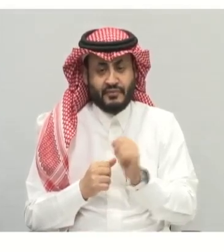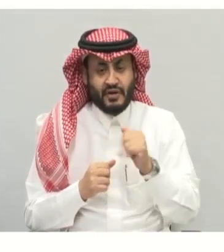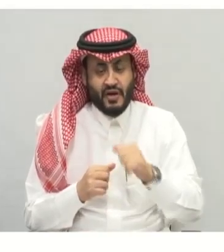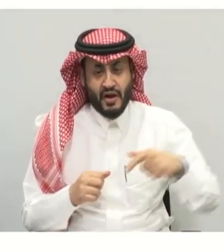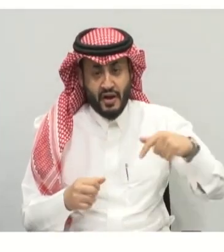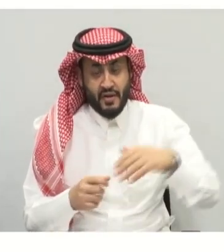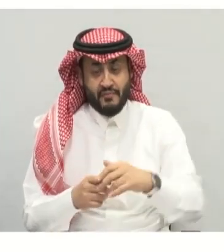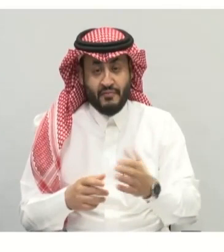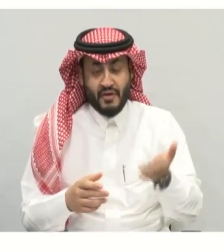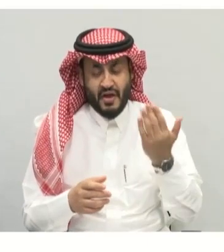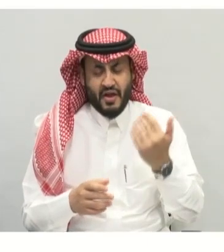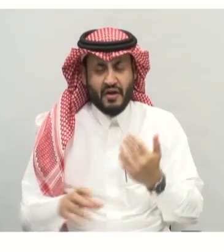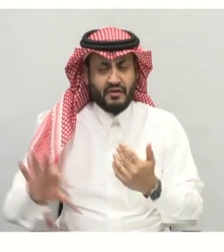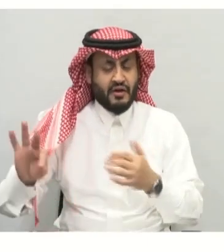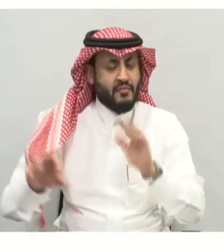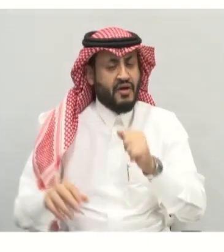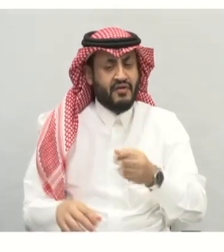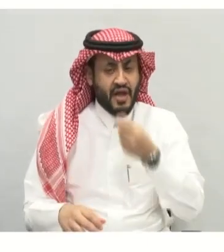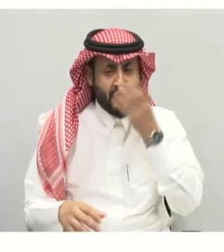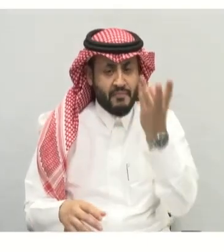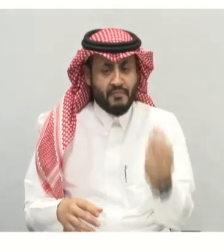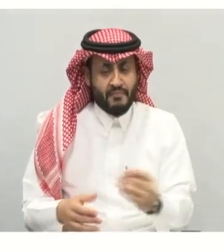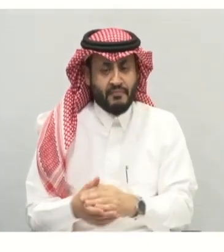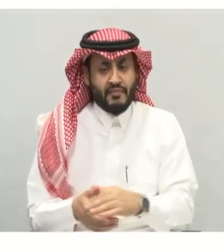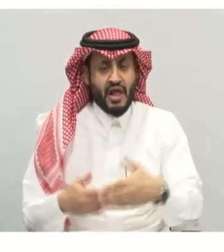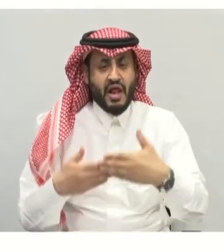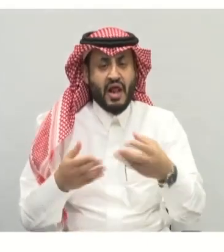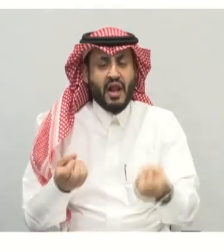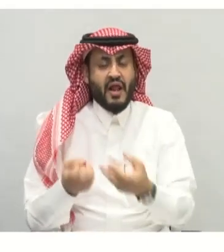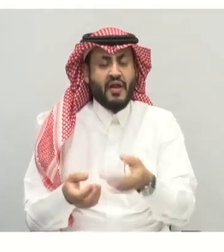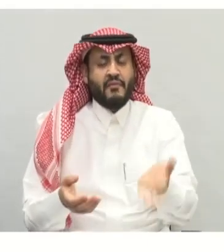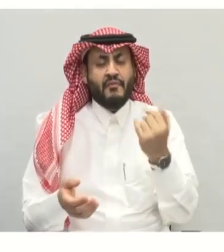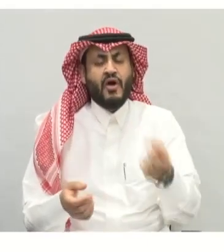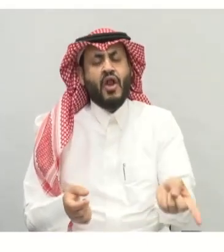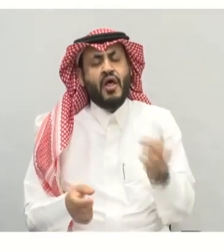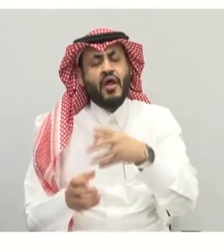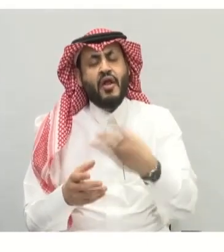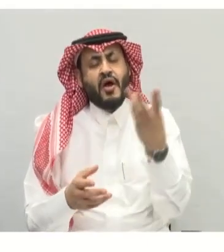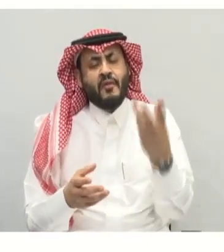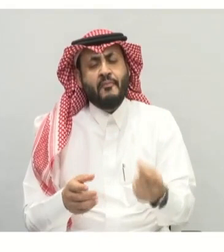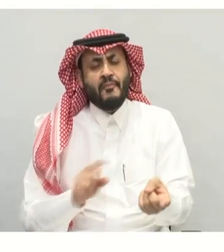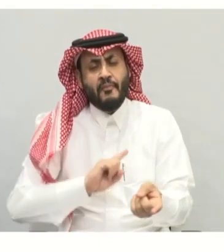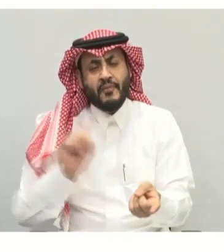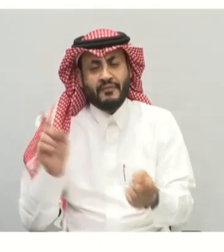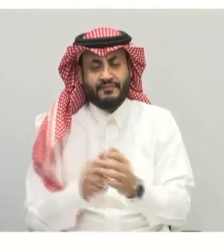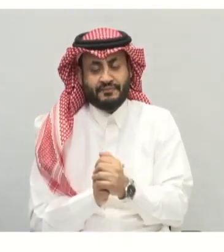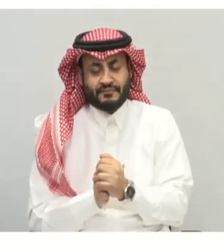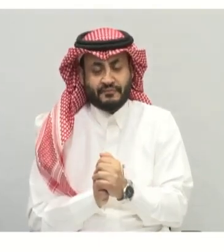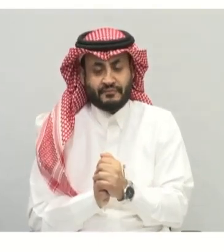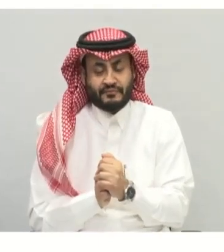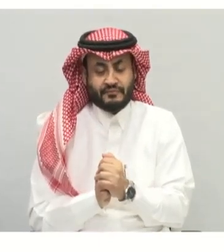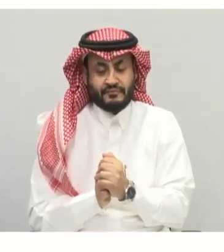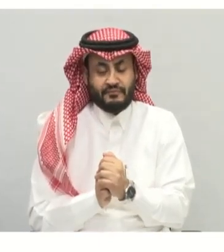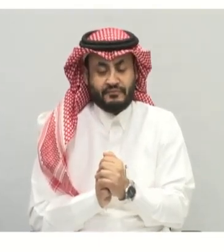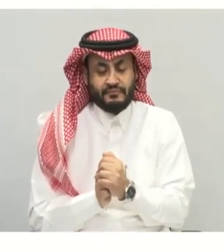meal before 9 pm and restaurants mostly are open past midnight and also it's coming in these countries